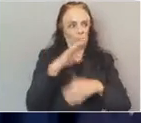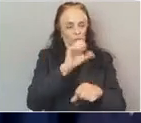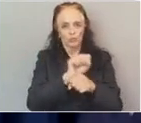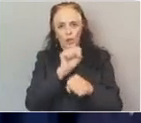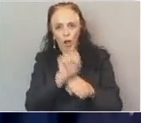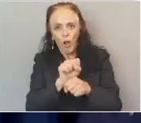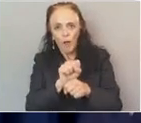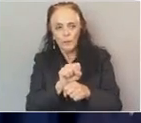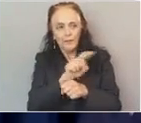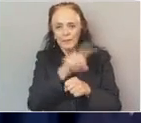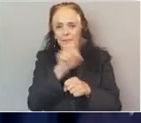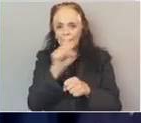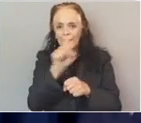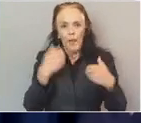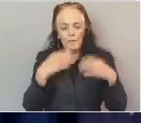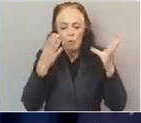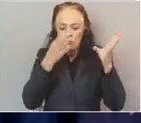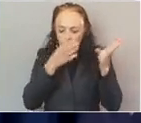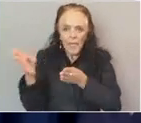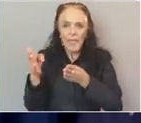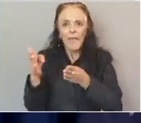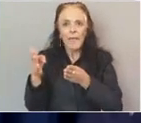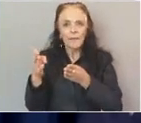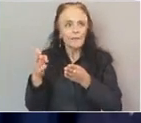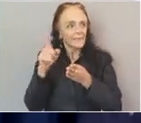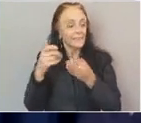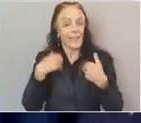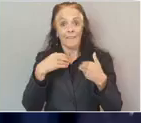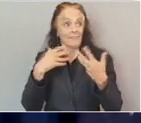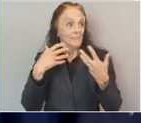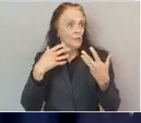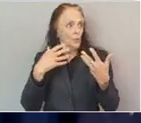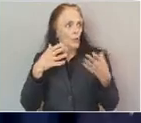plan, do their job.